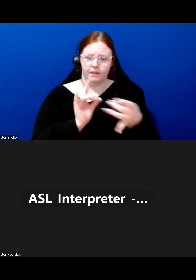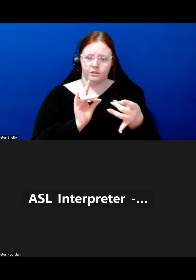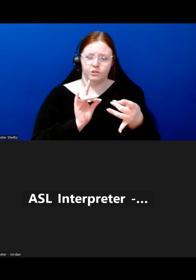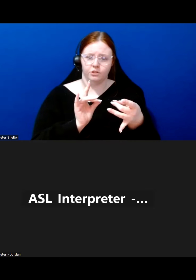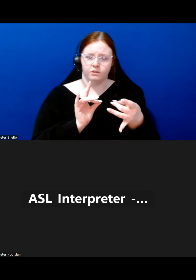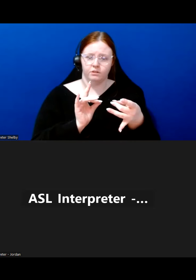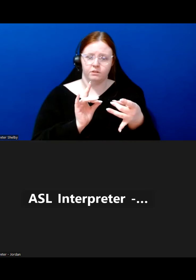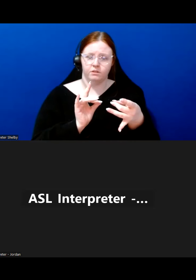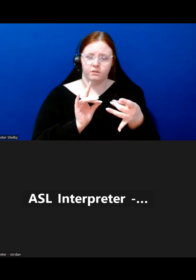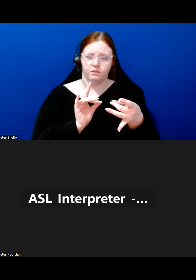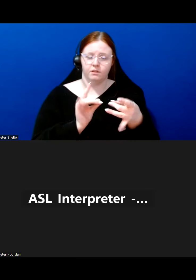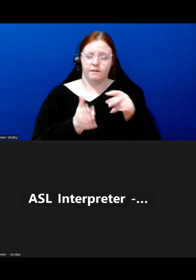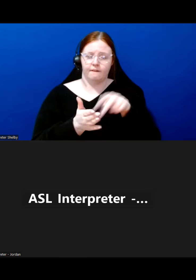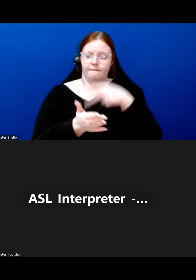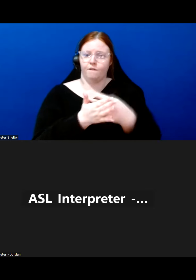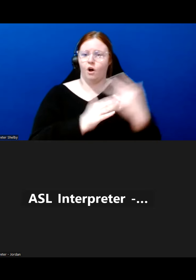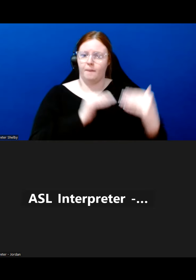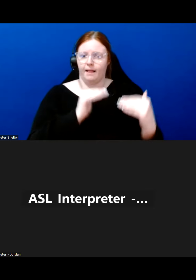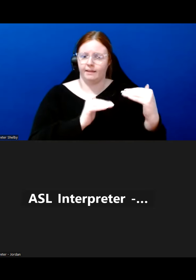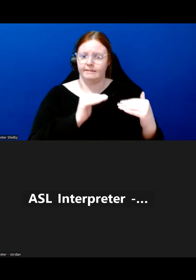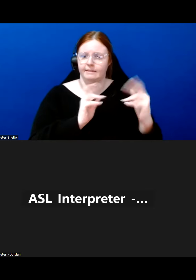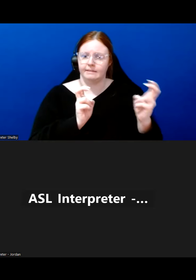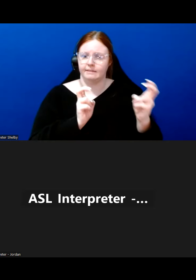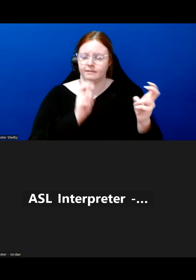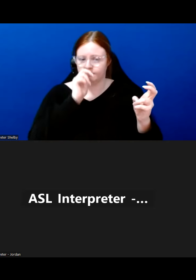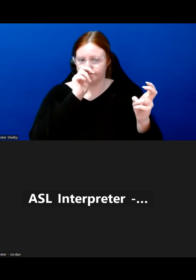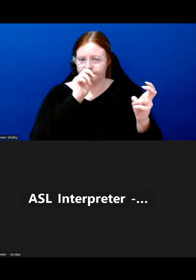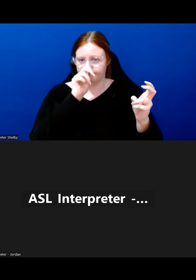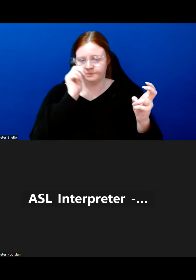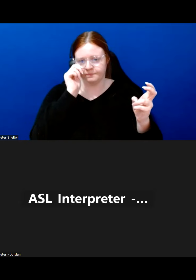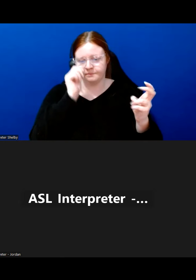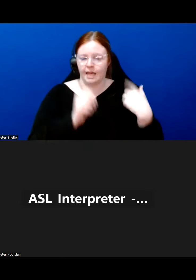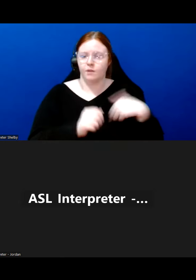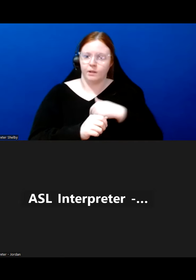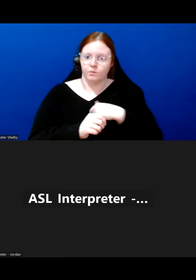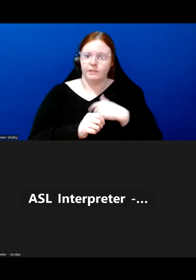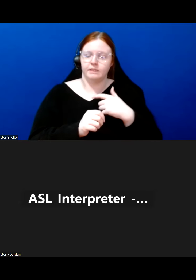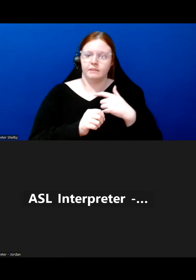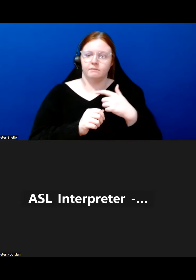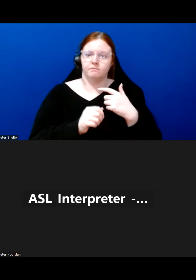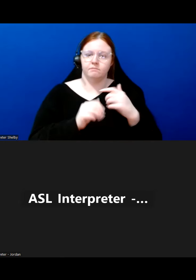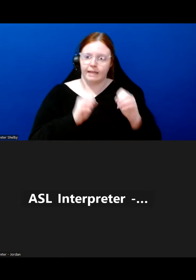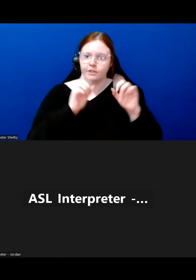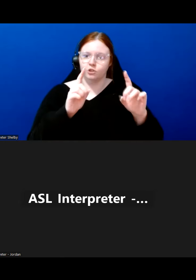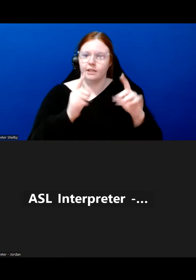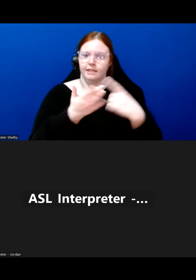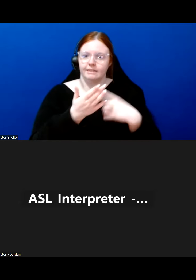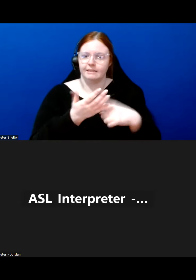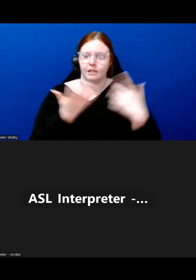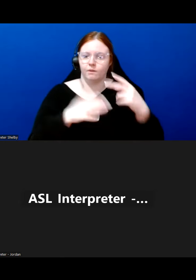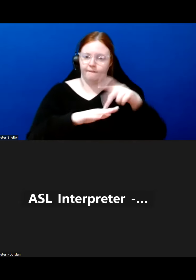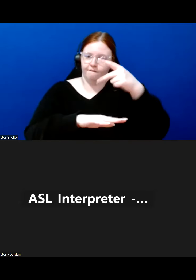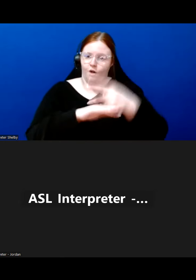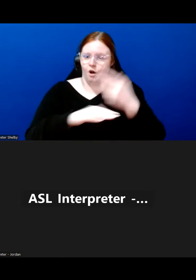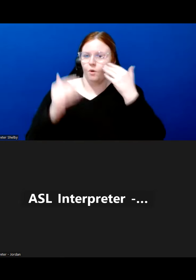fall balance. And one of the things that we, talk about, we try to educate on a lot is fall awareness. Mm.